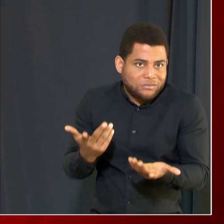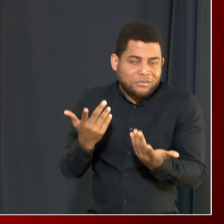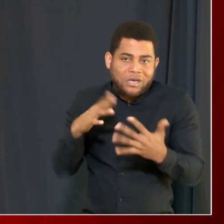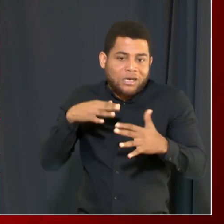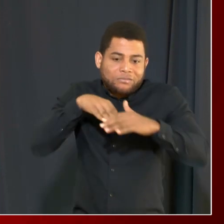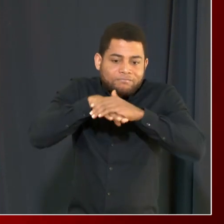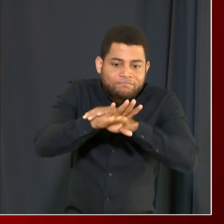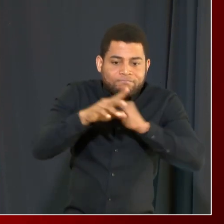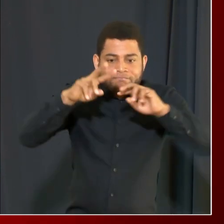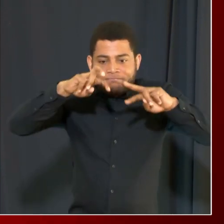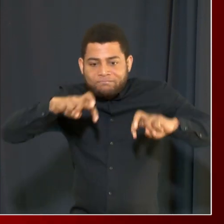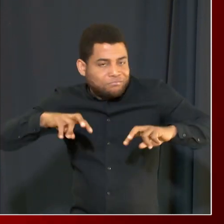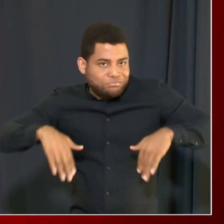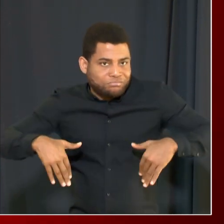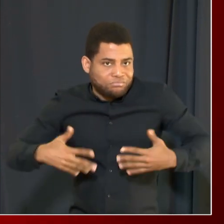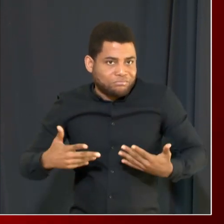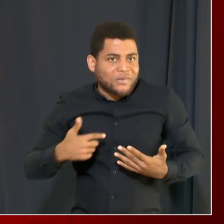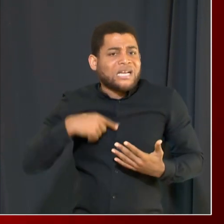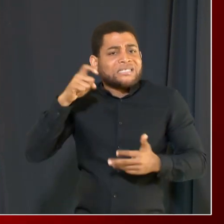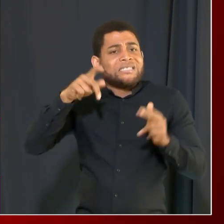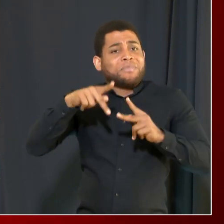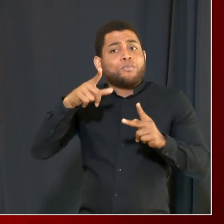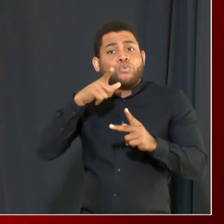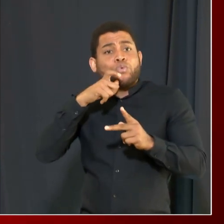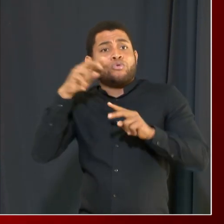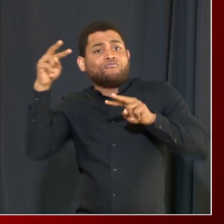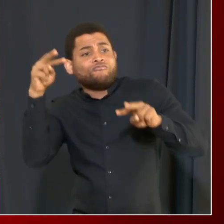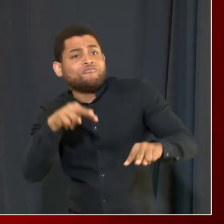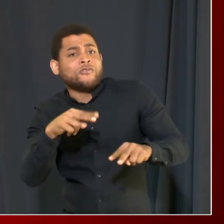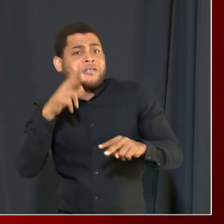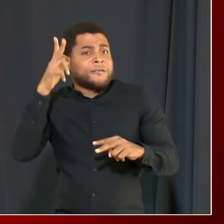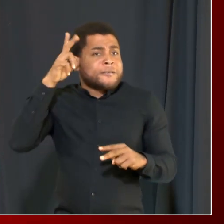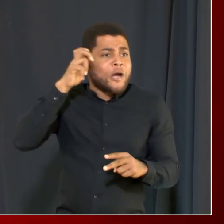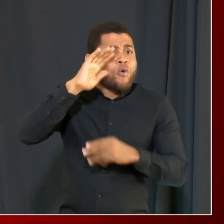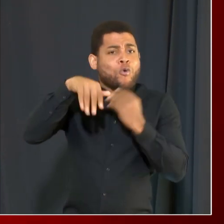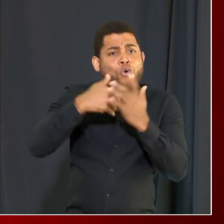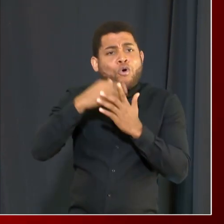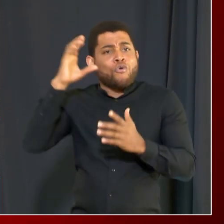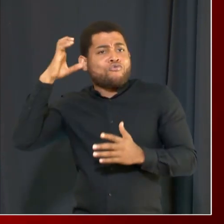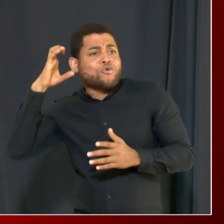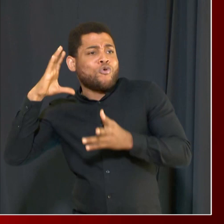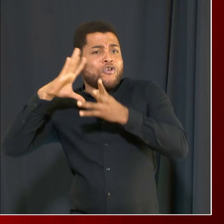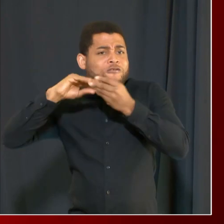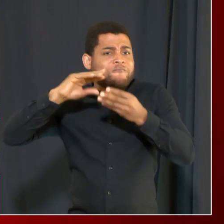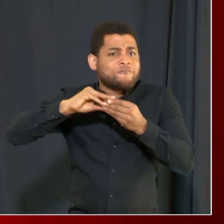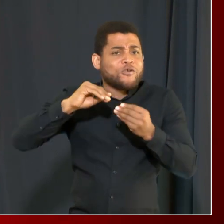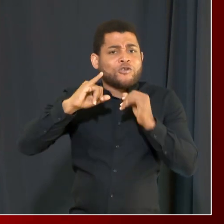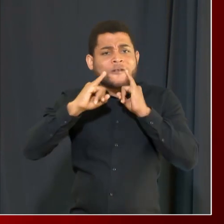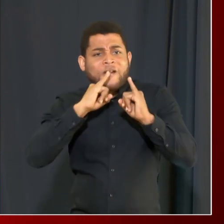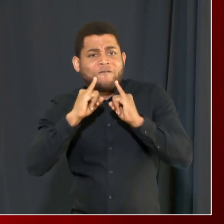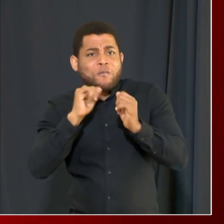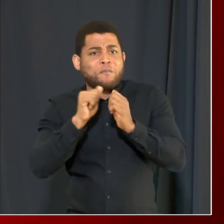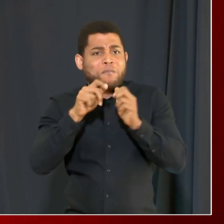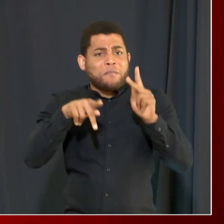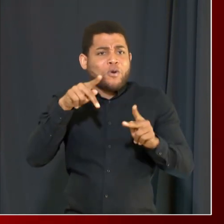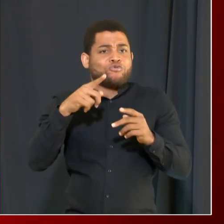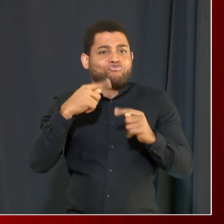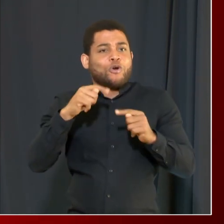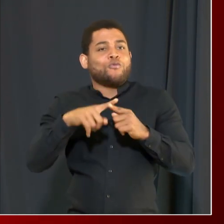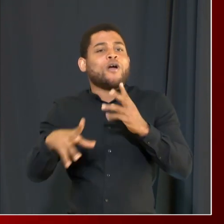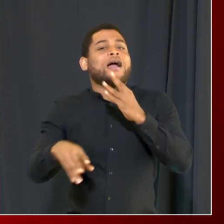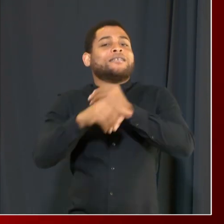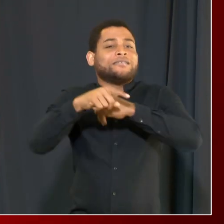the folks looking at it to listen to all the radio traffic, to interview folks and put timestamps on it. And that yet hasn't